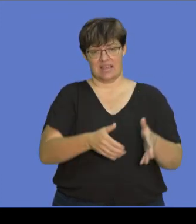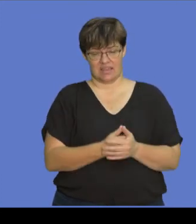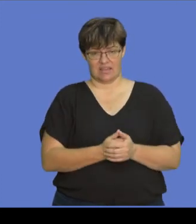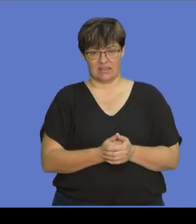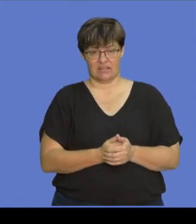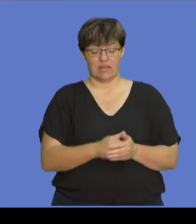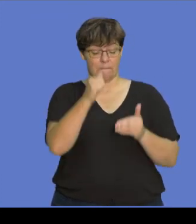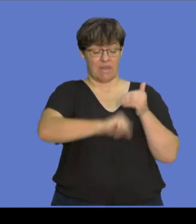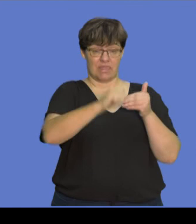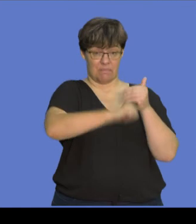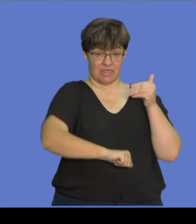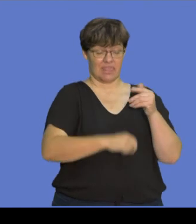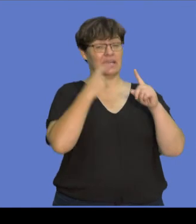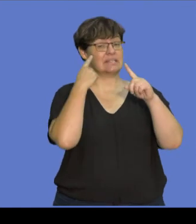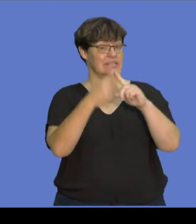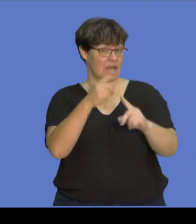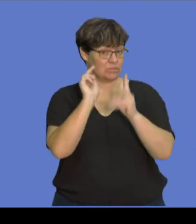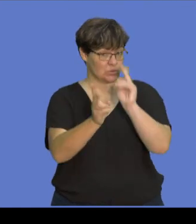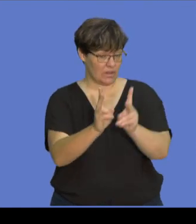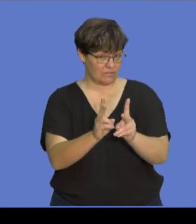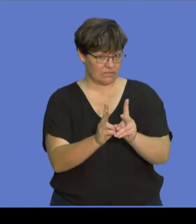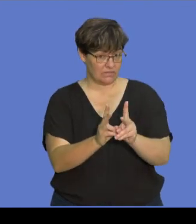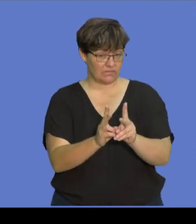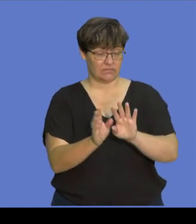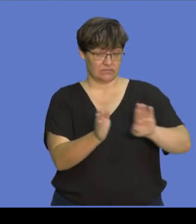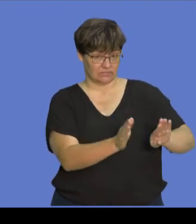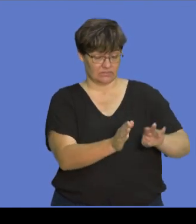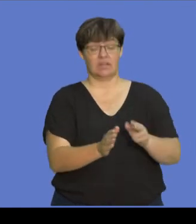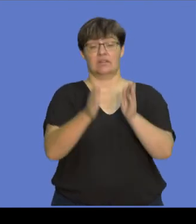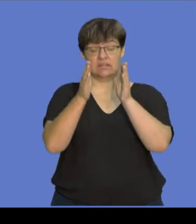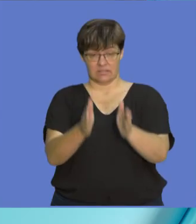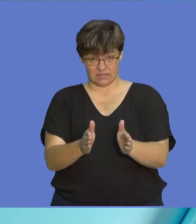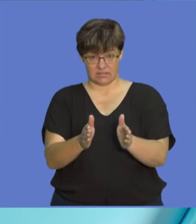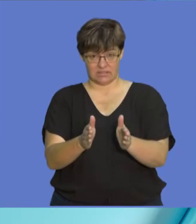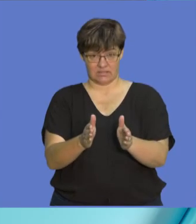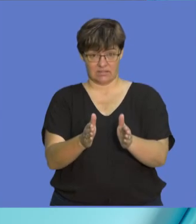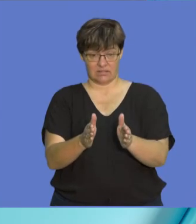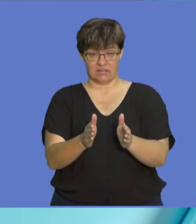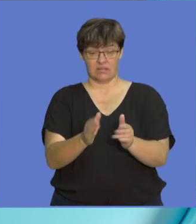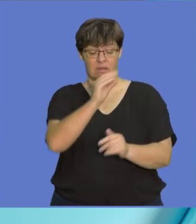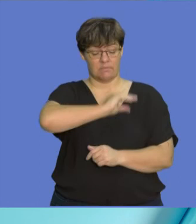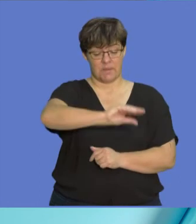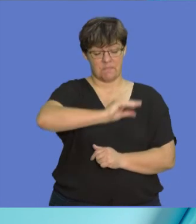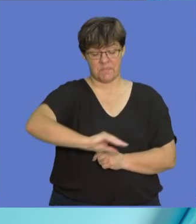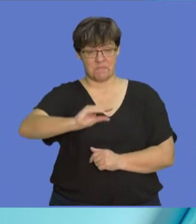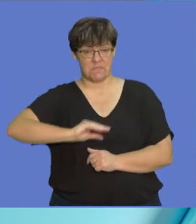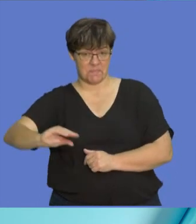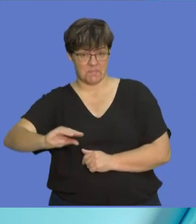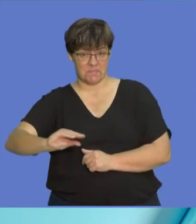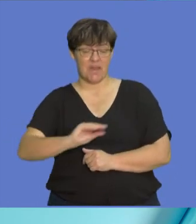monthly amount, multiply it by 12, step number 1, then apportion it in terms of